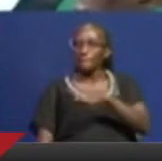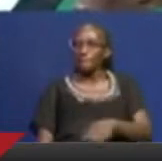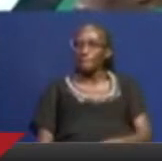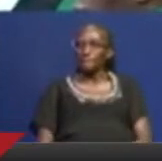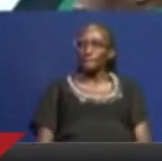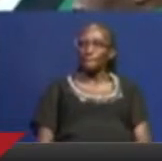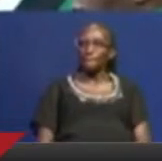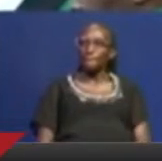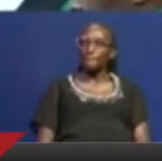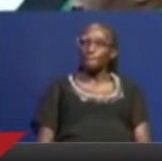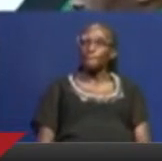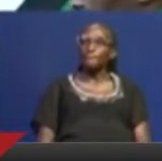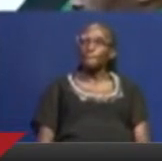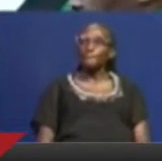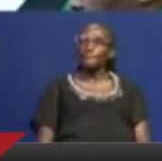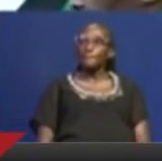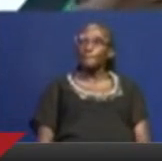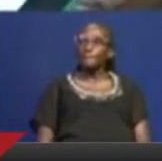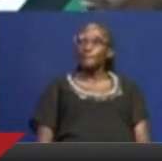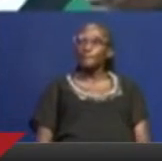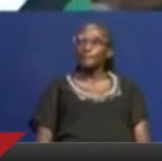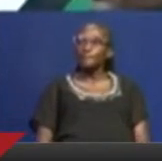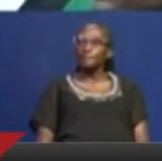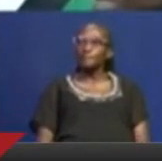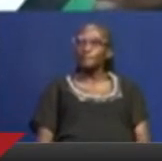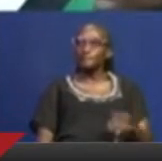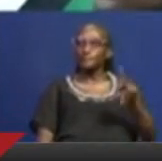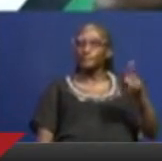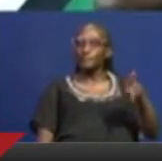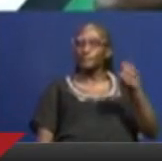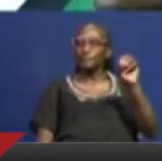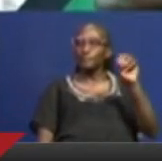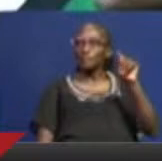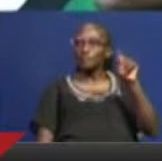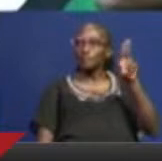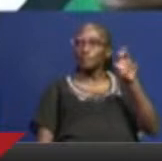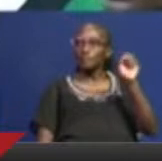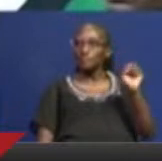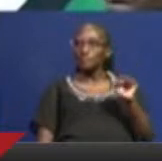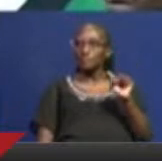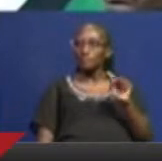Okay. Loima Protas Ewesit Akuja.